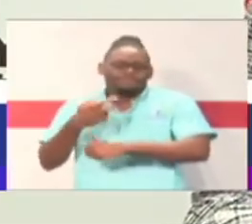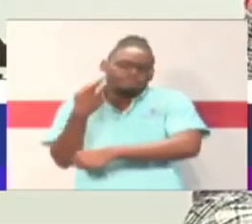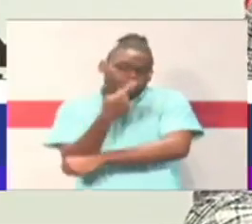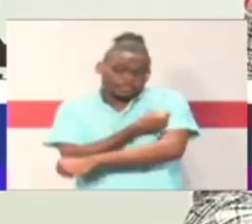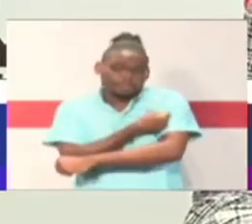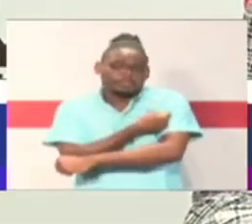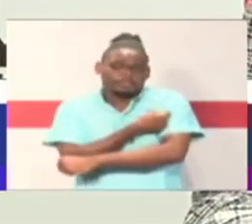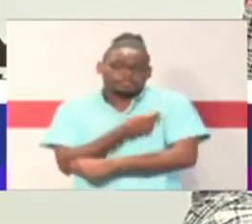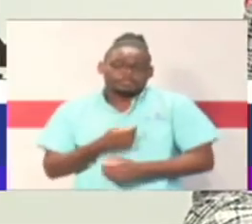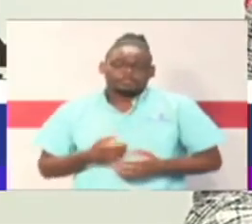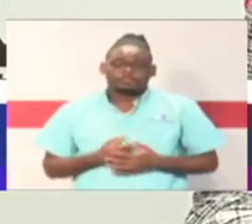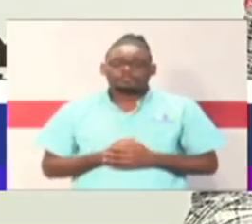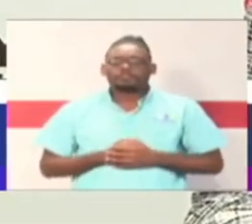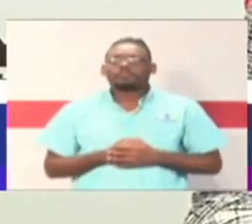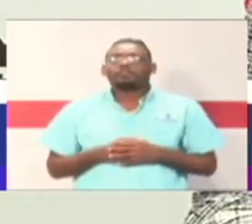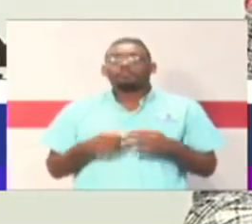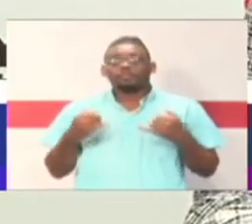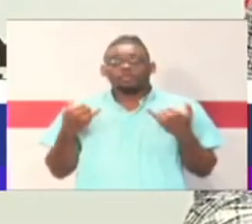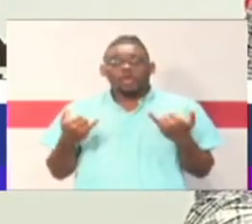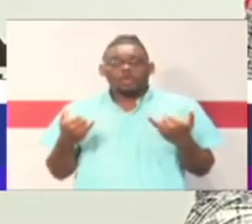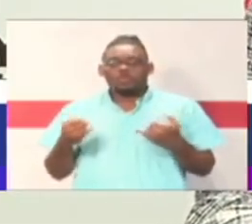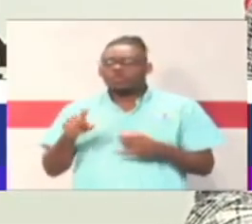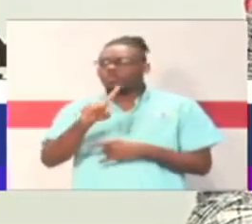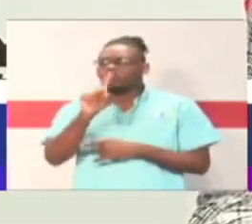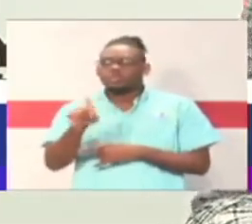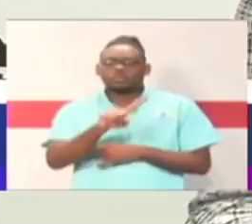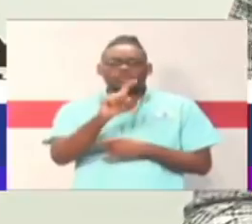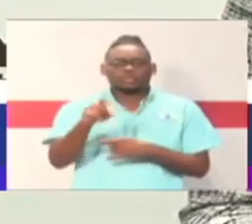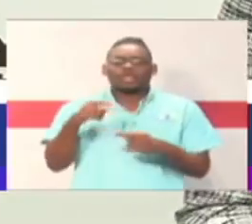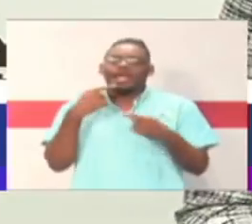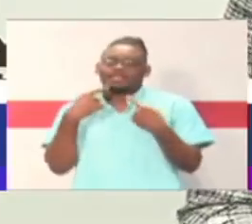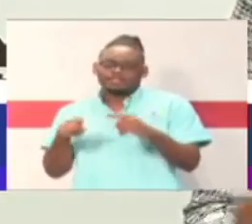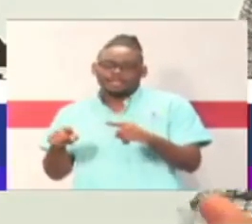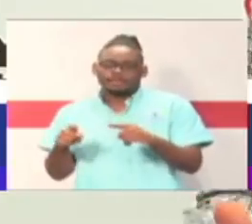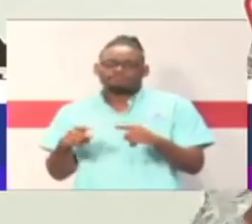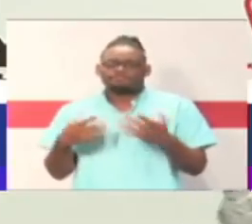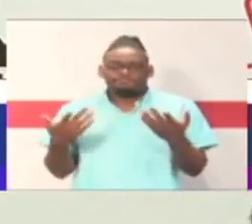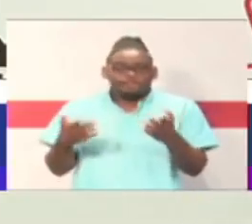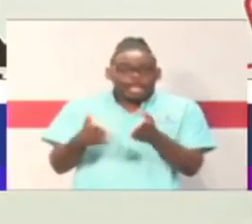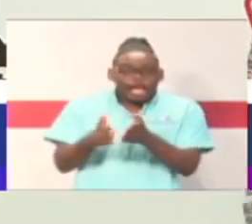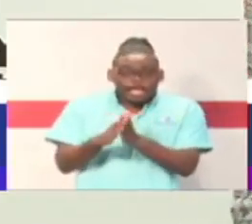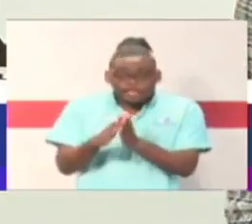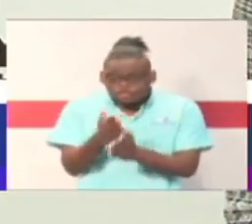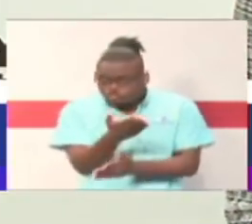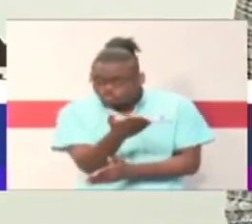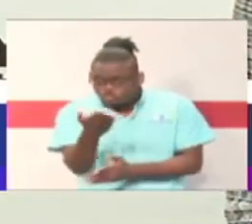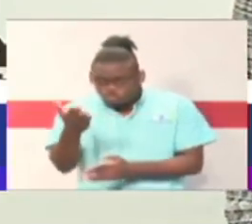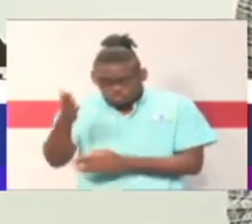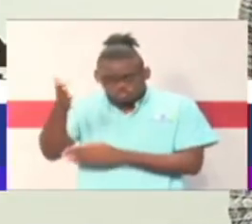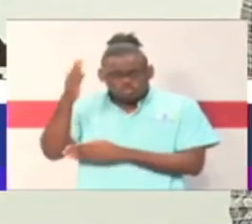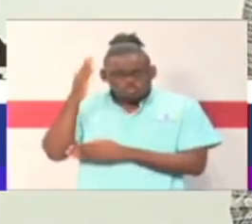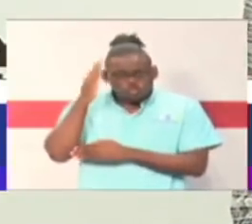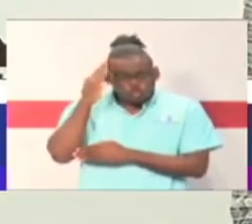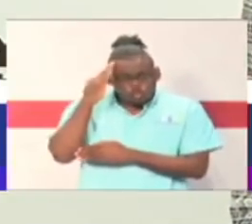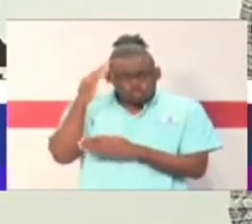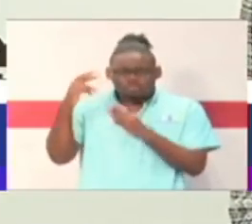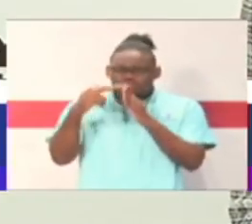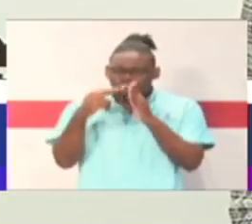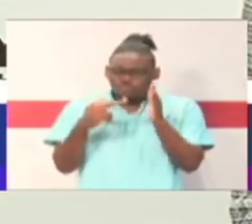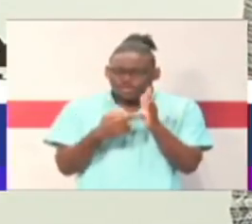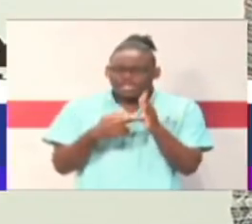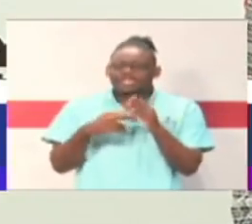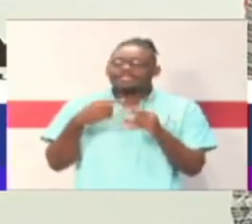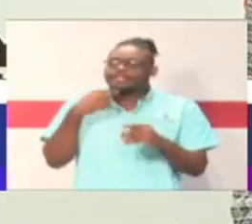the question and answer segment now. We ask our media representatives, you know the deal. Please indicate your name and the name